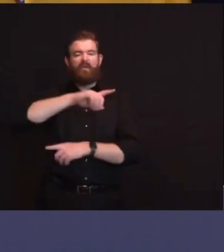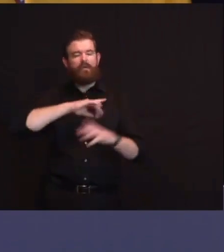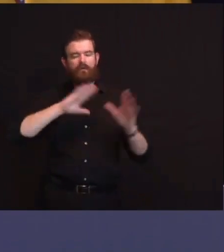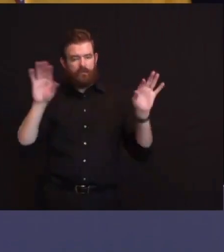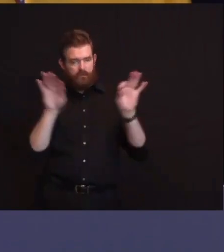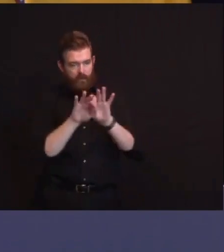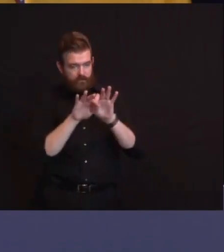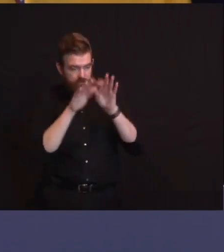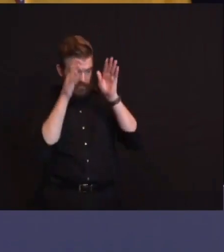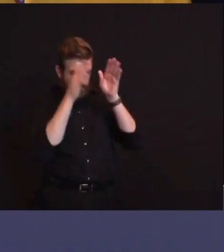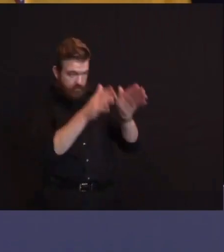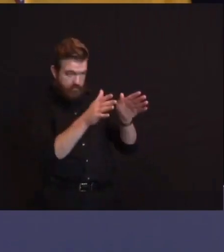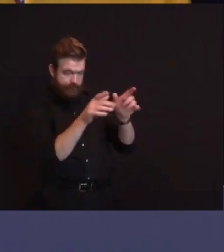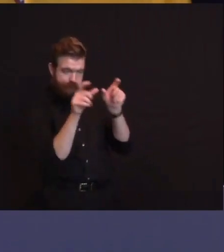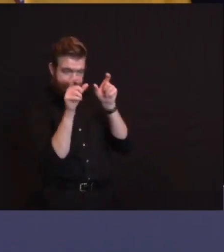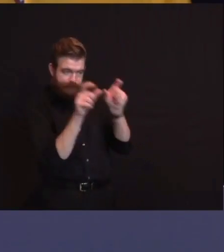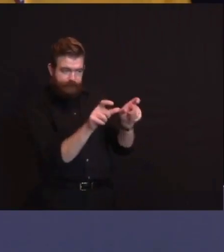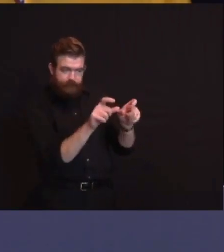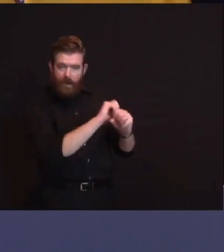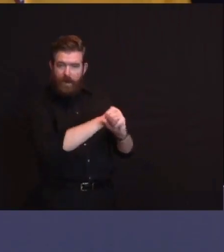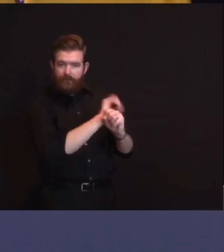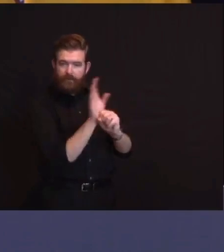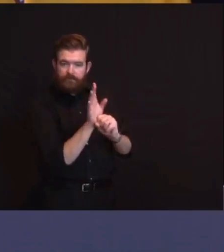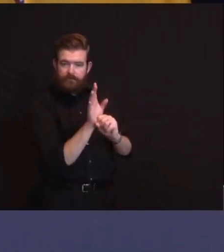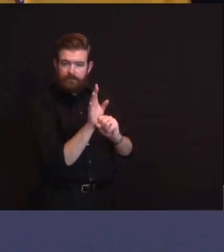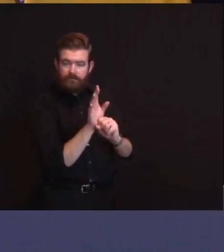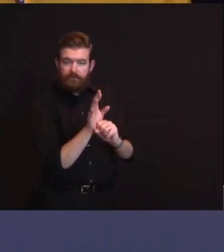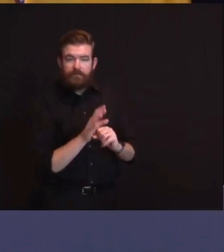So I jumped to that one ahead. Listen, on indoor dining,